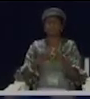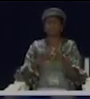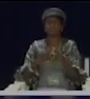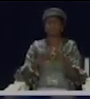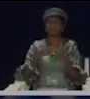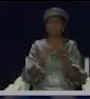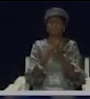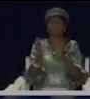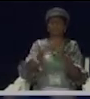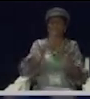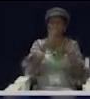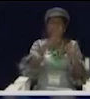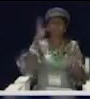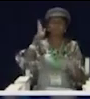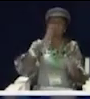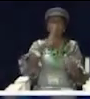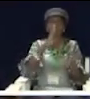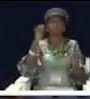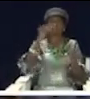That their blessings will be